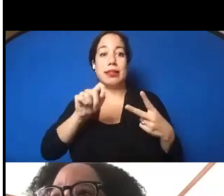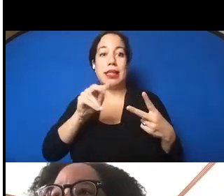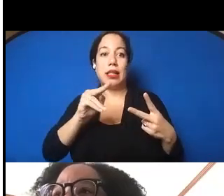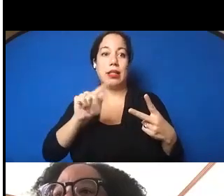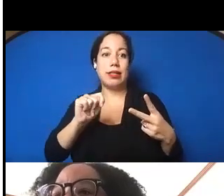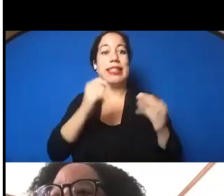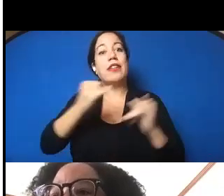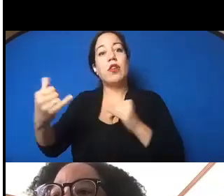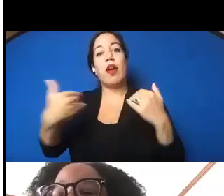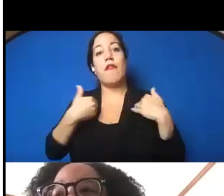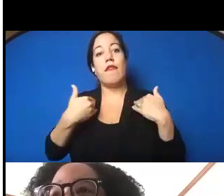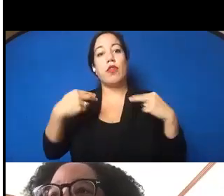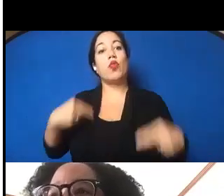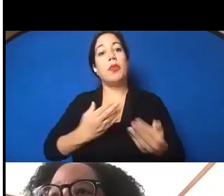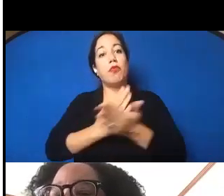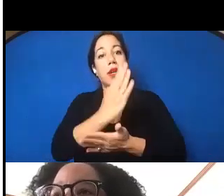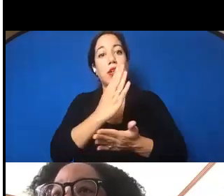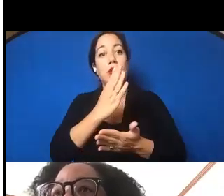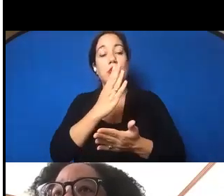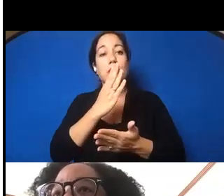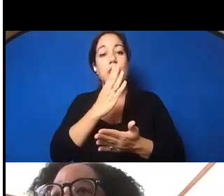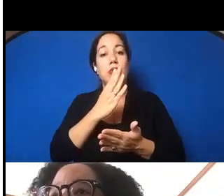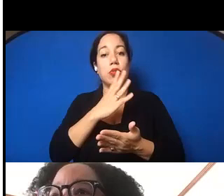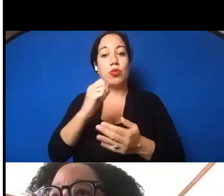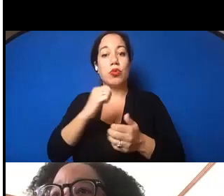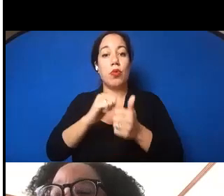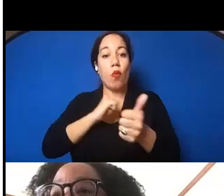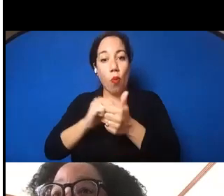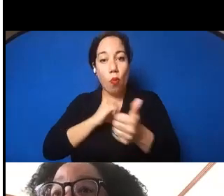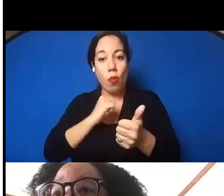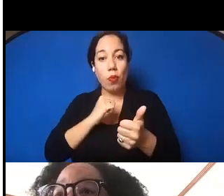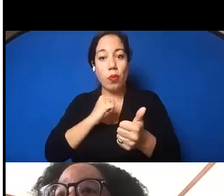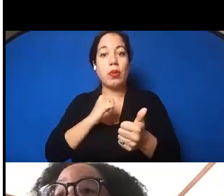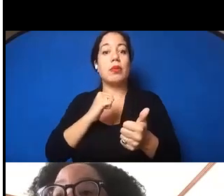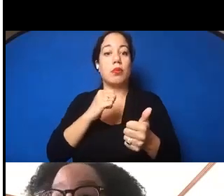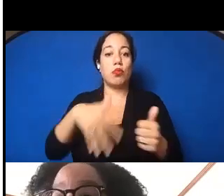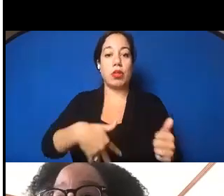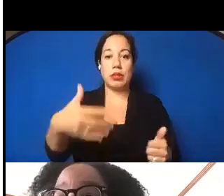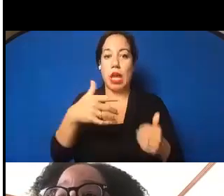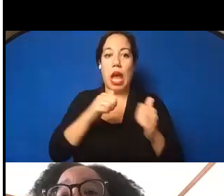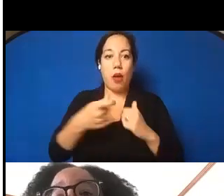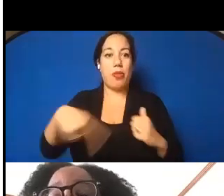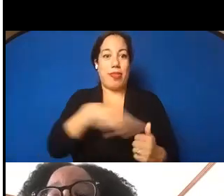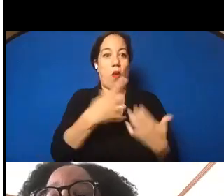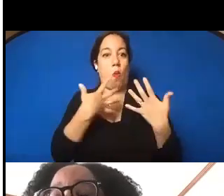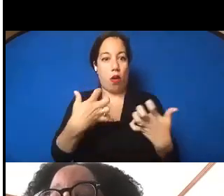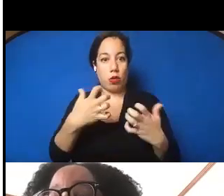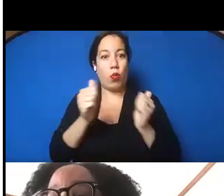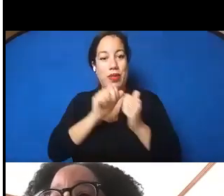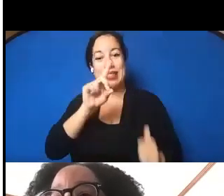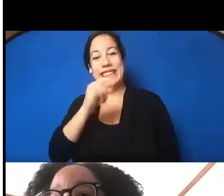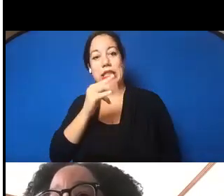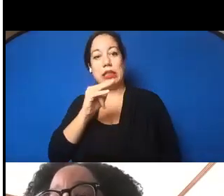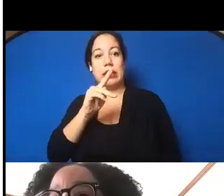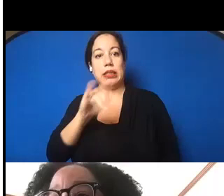human right to prevent or end pregnancies in ways that they determine and see fit with dignity. The third tenet